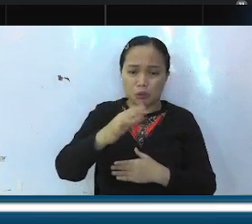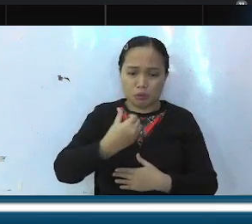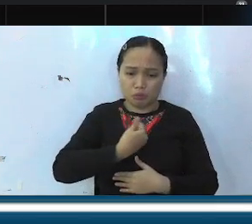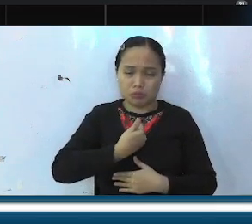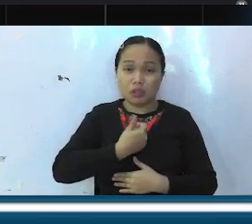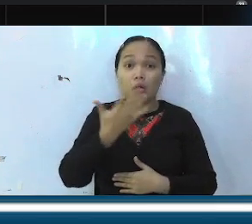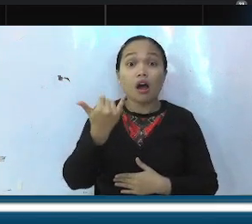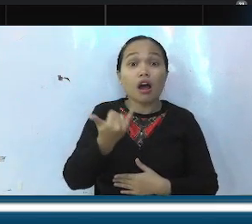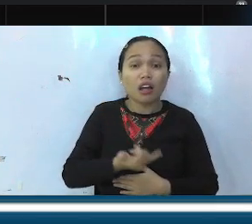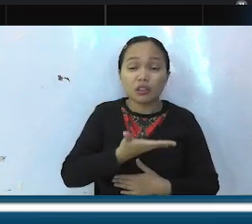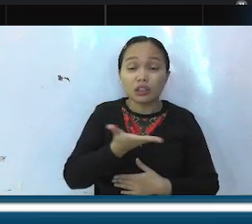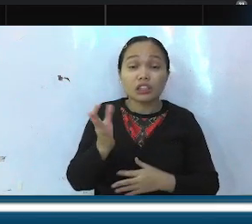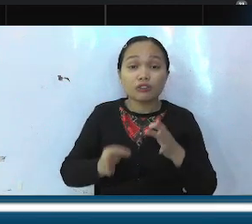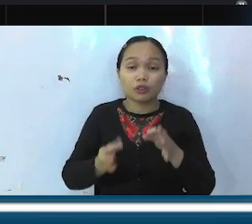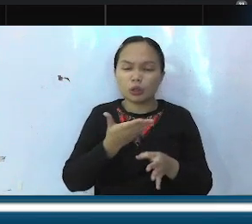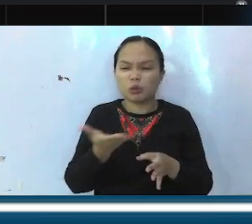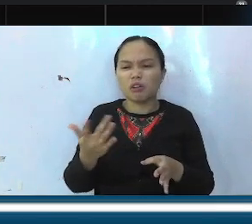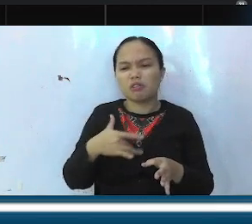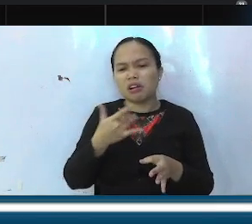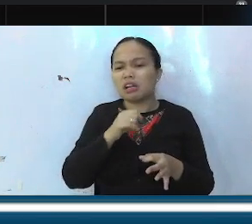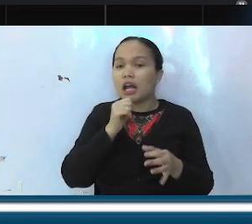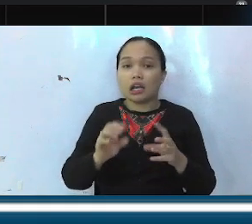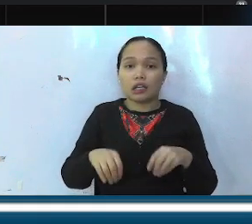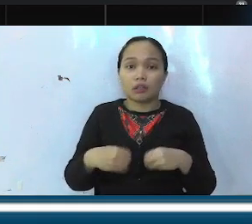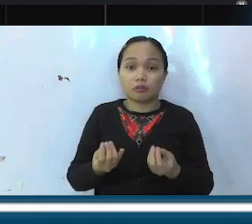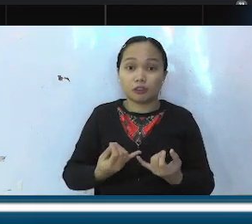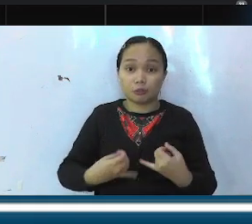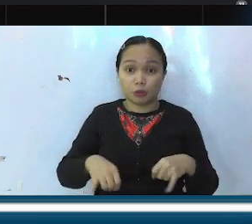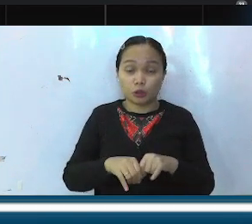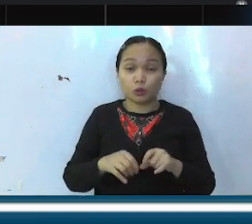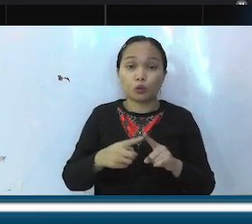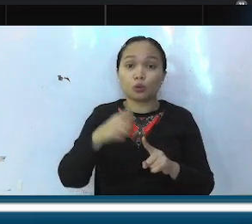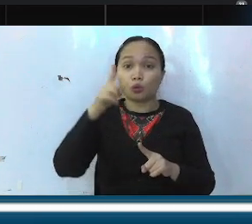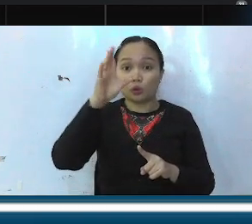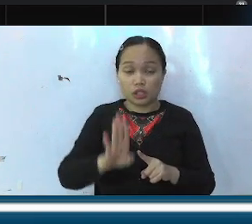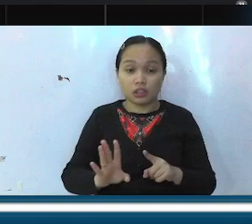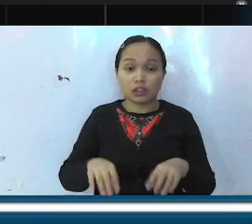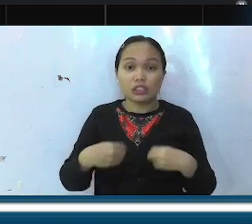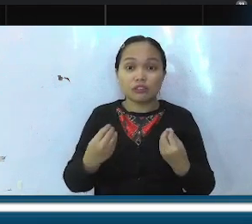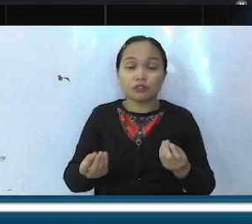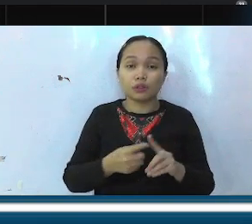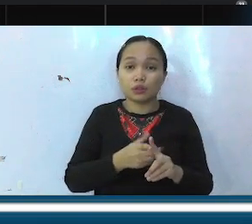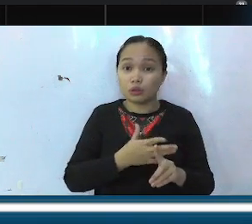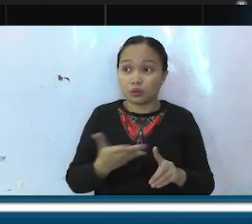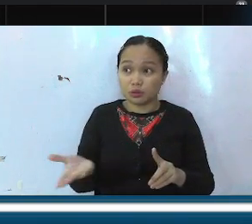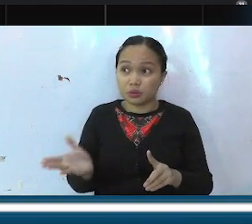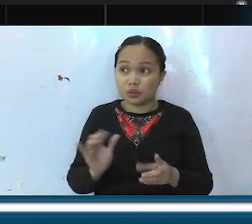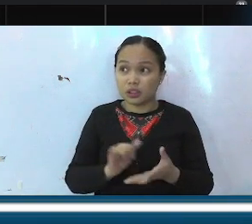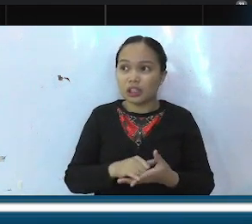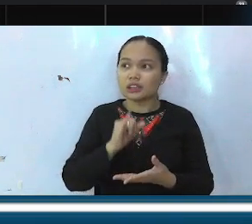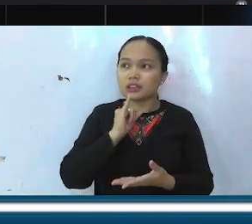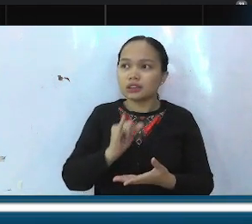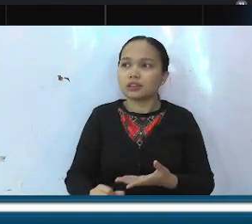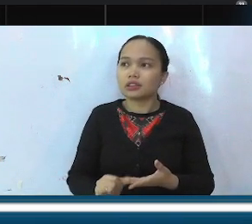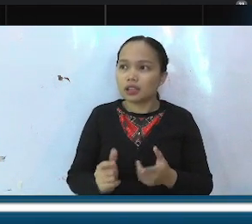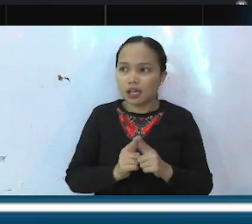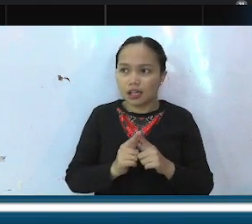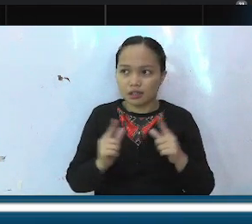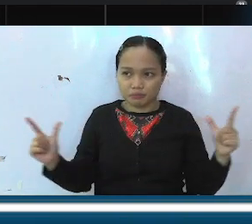to take for granted what God has been giving you. Amen. You see, and you know, honestly, sir, it's really a great blessing. Like I